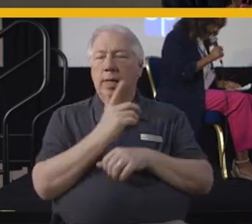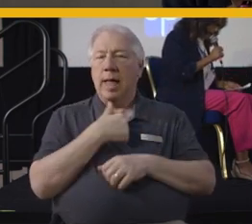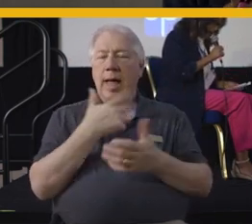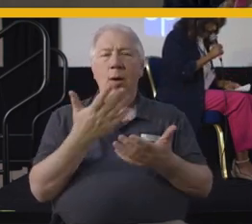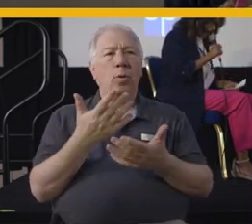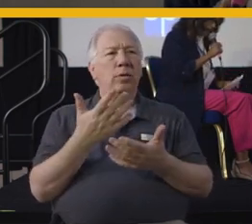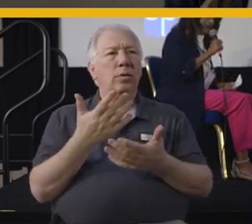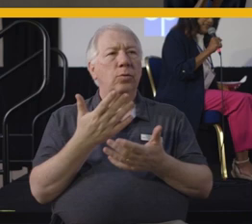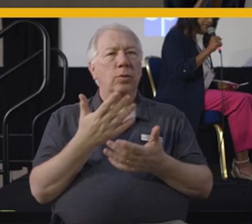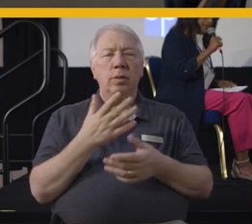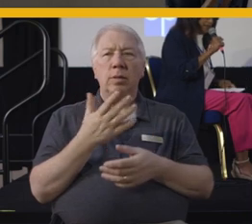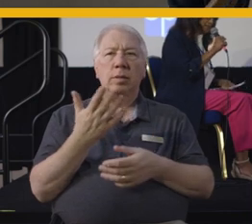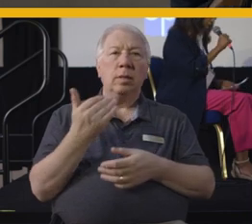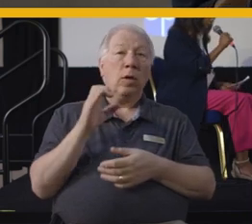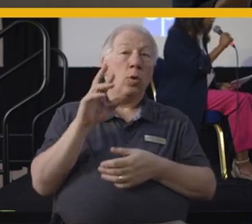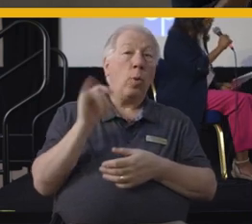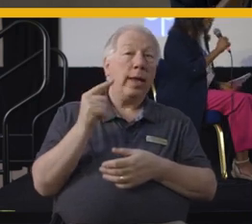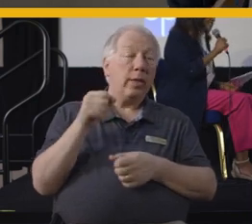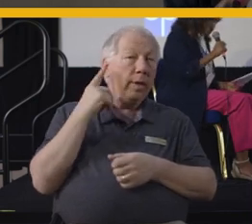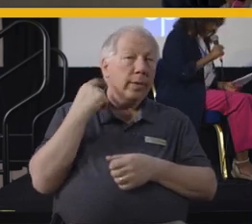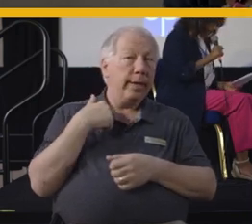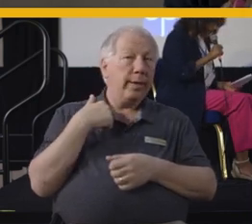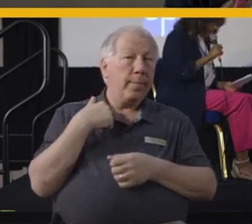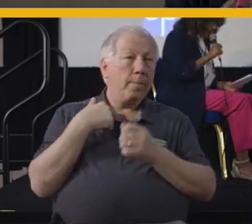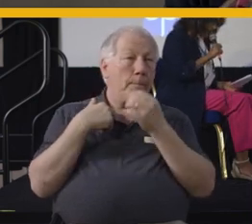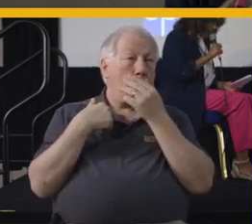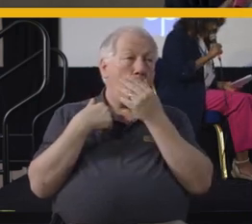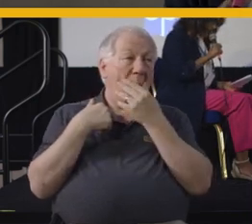bring in Craig, if you can hear me, Craig.